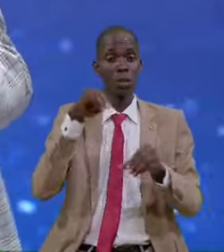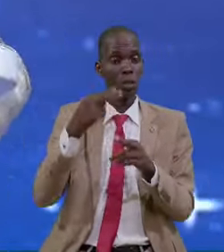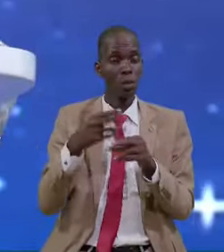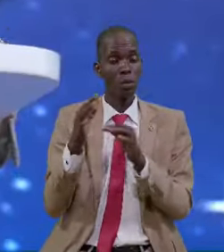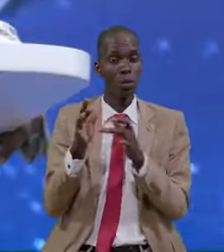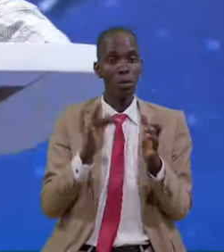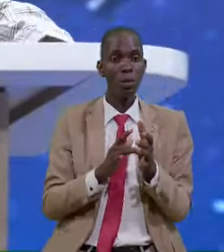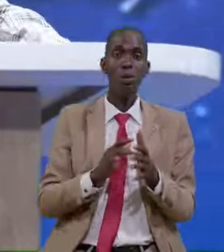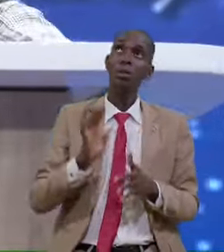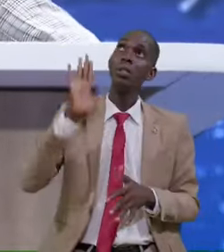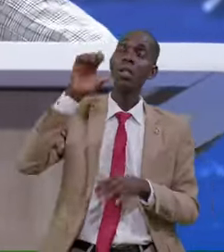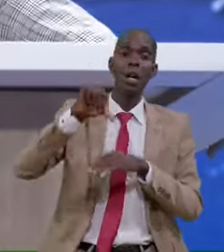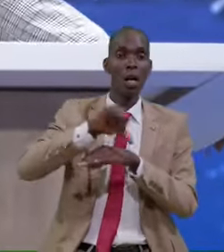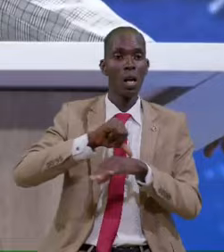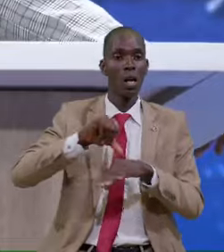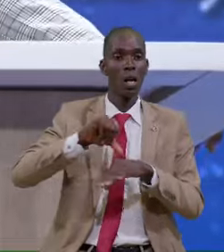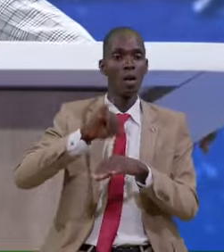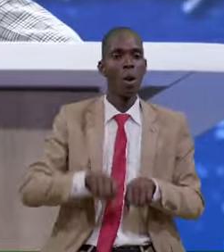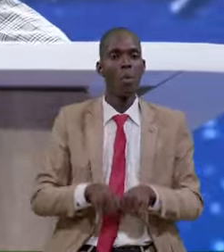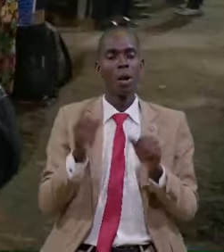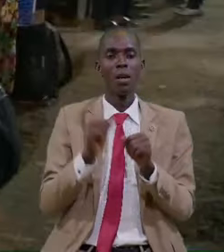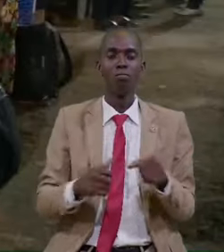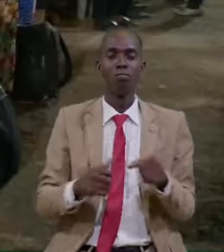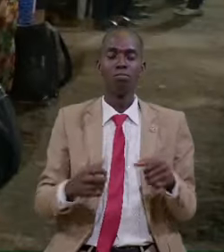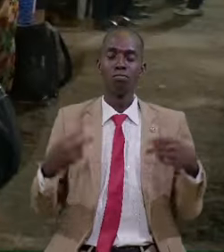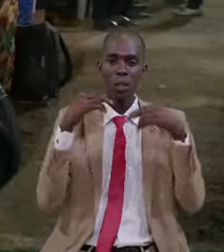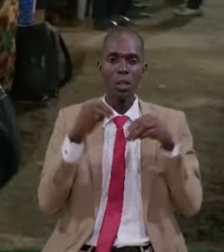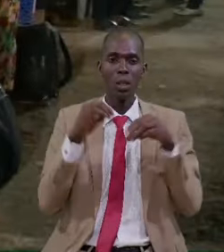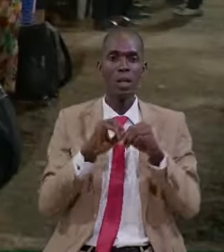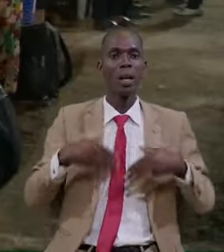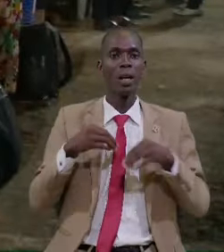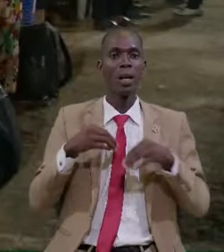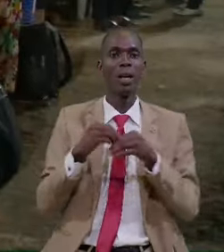anointing will break every yoke in your life.